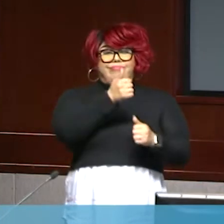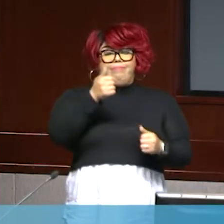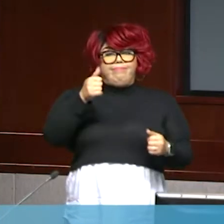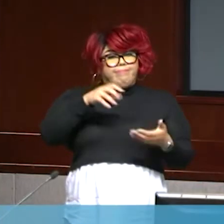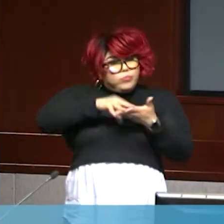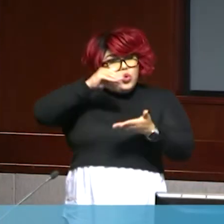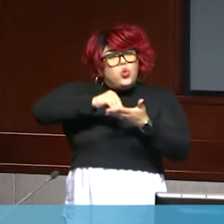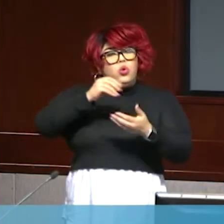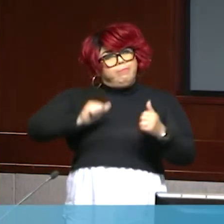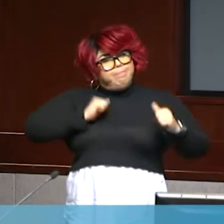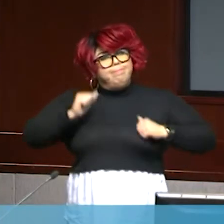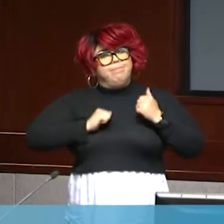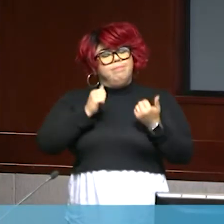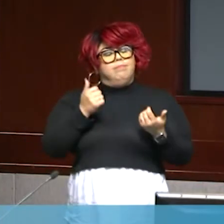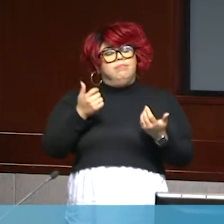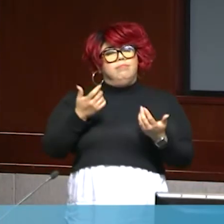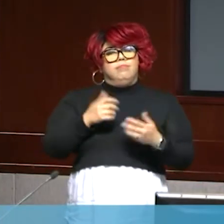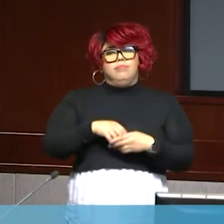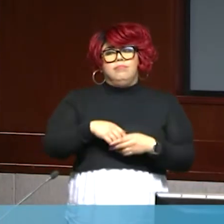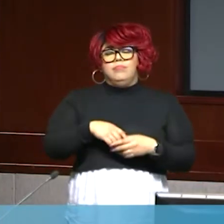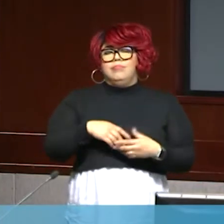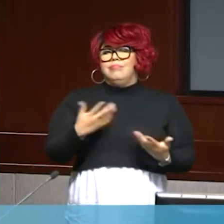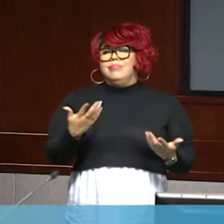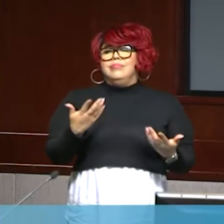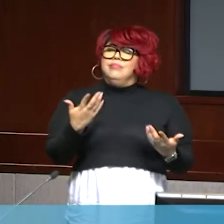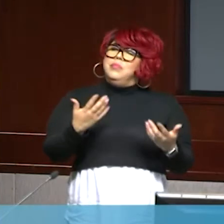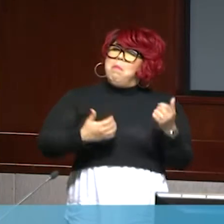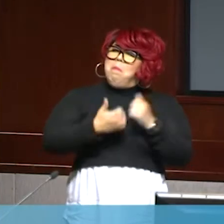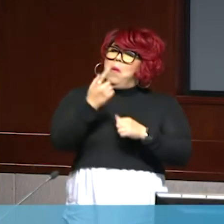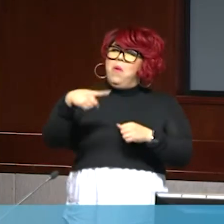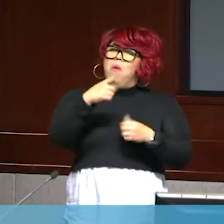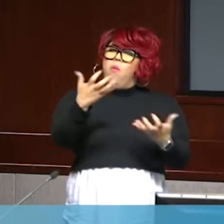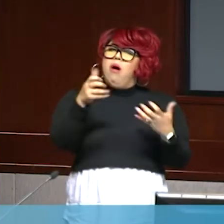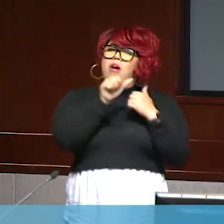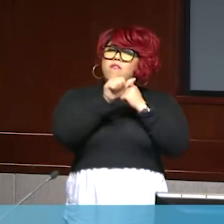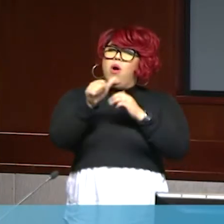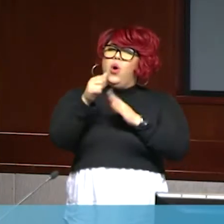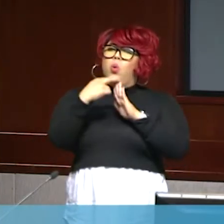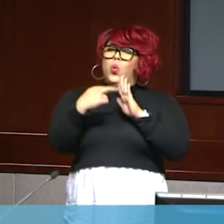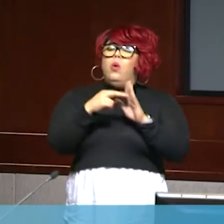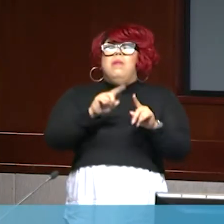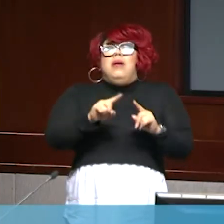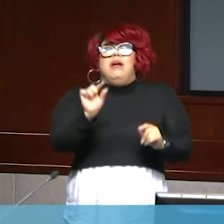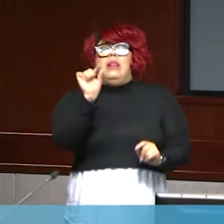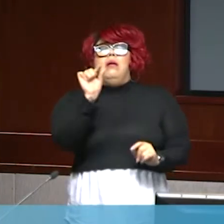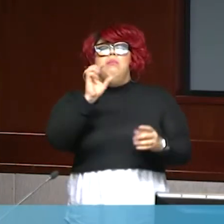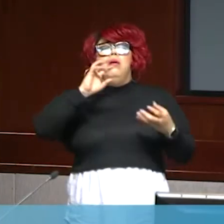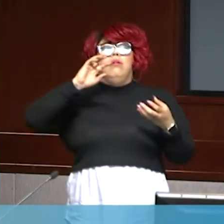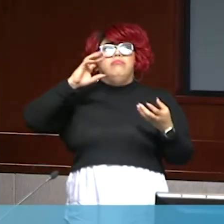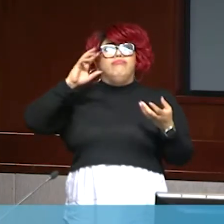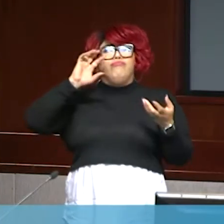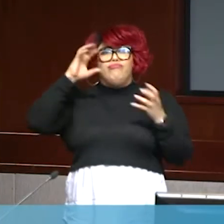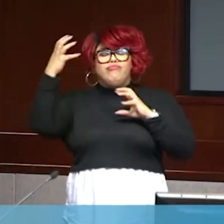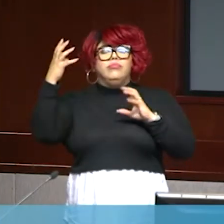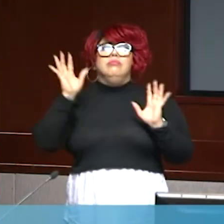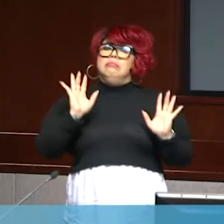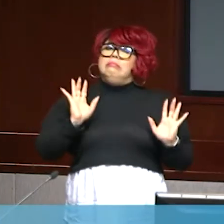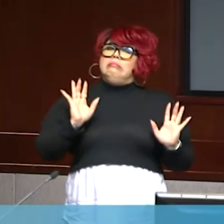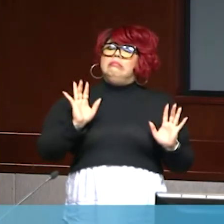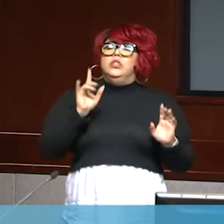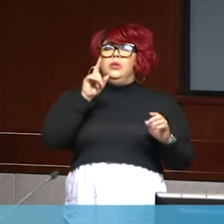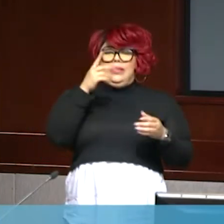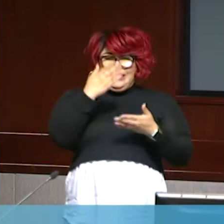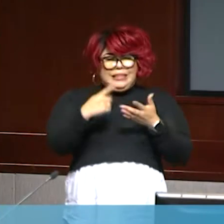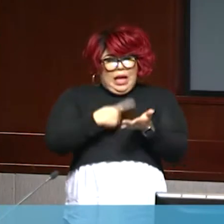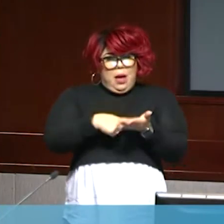businesses, and everybody wants to follow the rules. It's just a little bit confusing now, and we have to kind of reason some of those out.